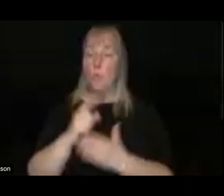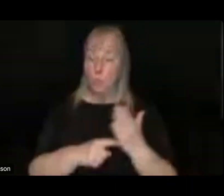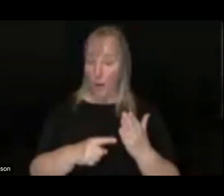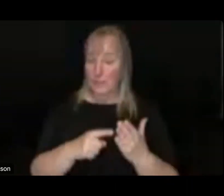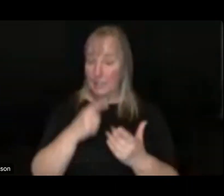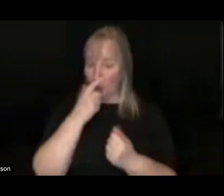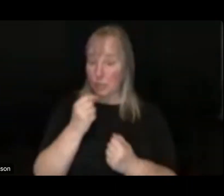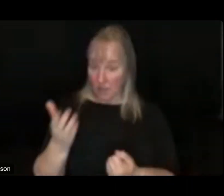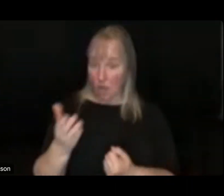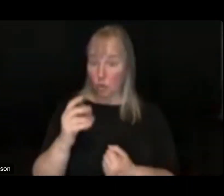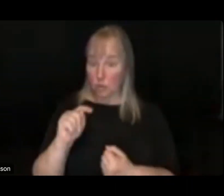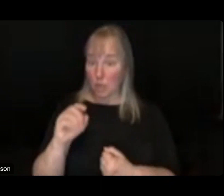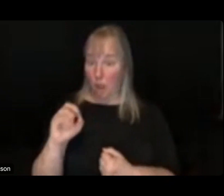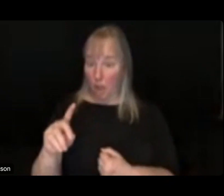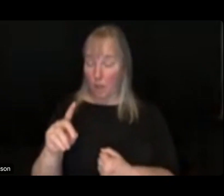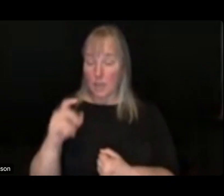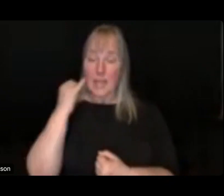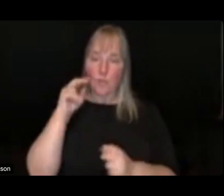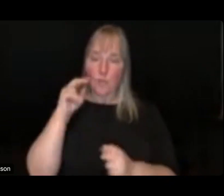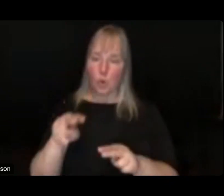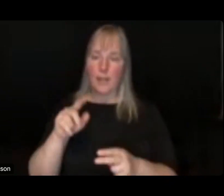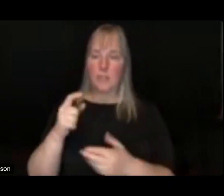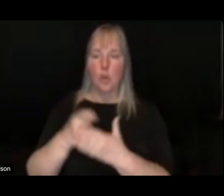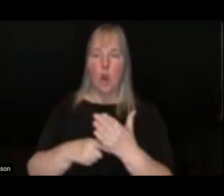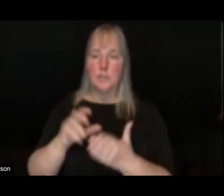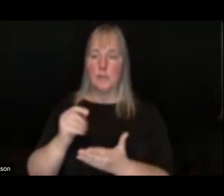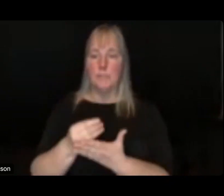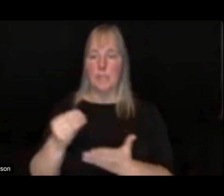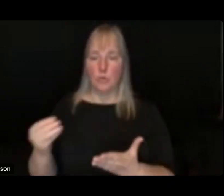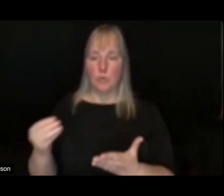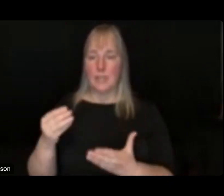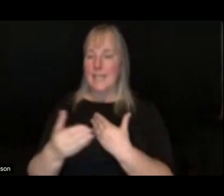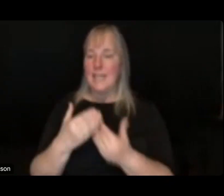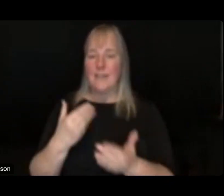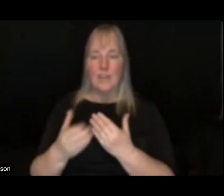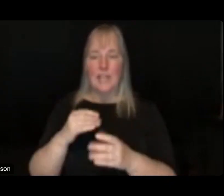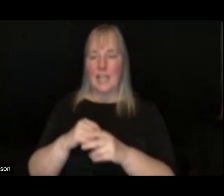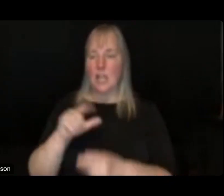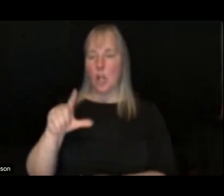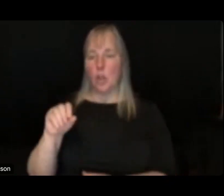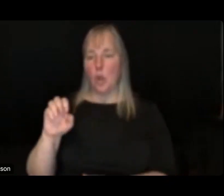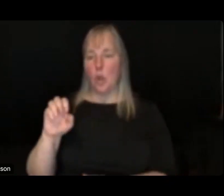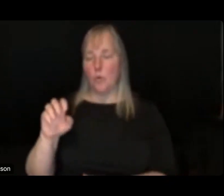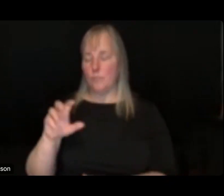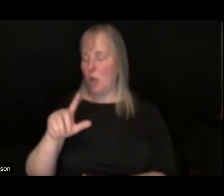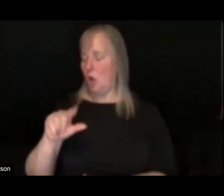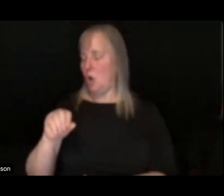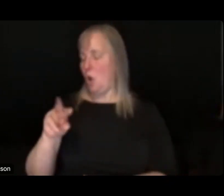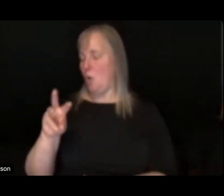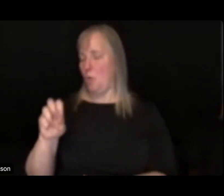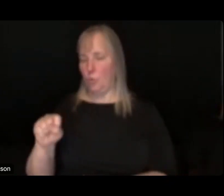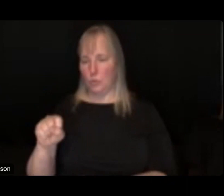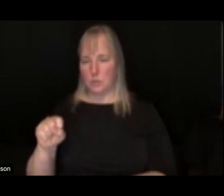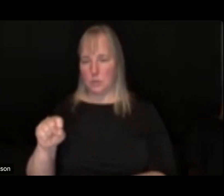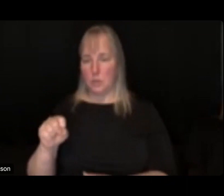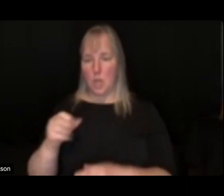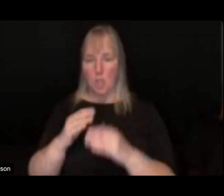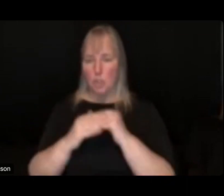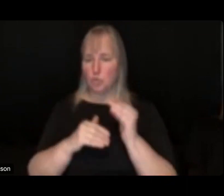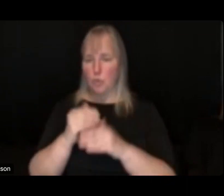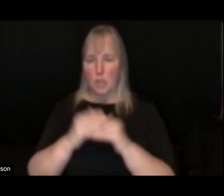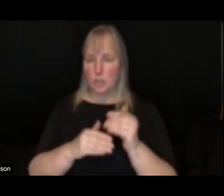at like the cost of materials, even in Lowe's, construction material, the cost of boards